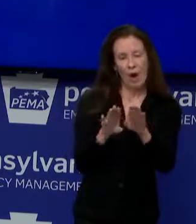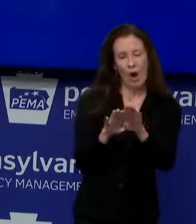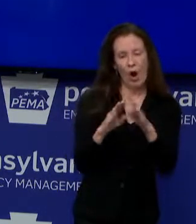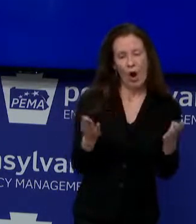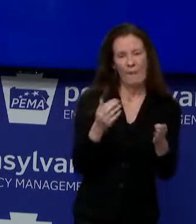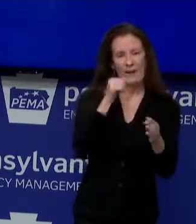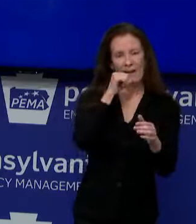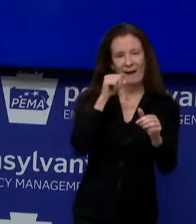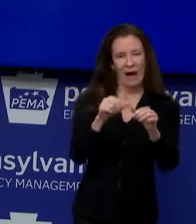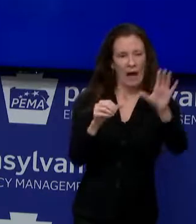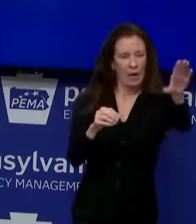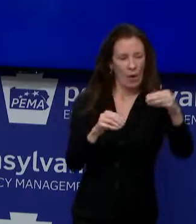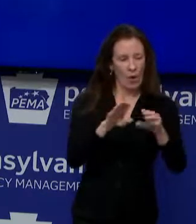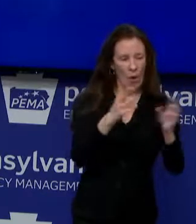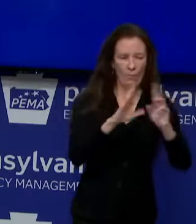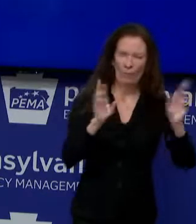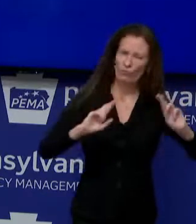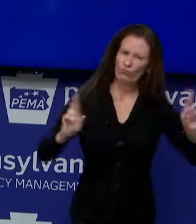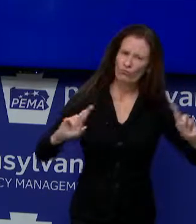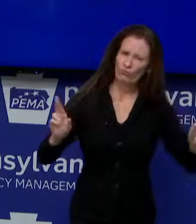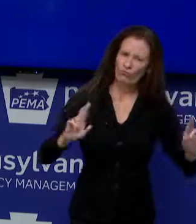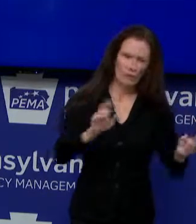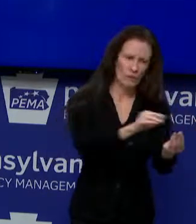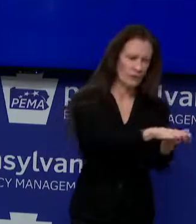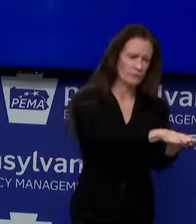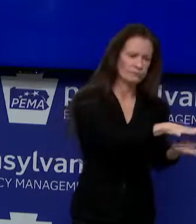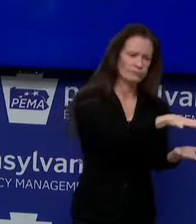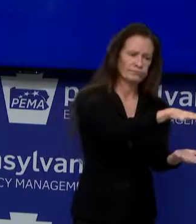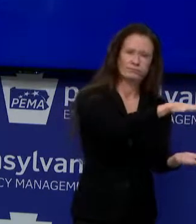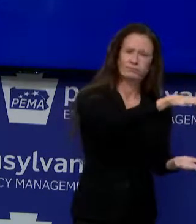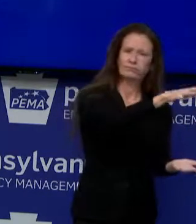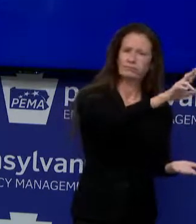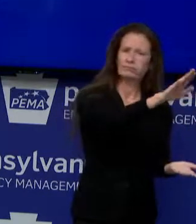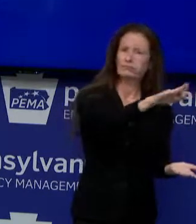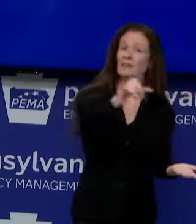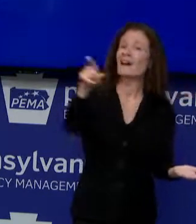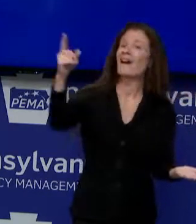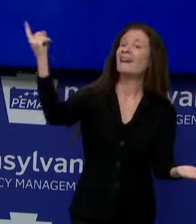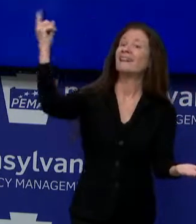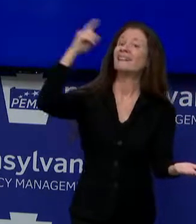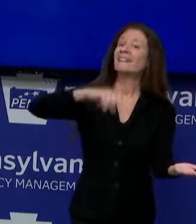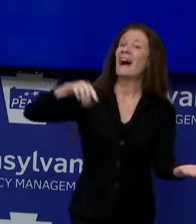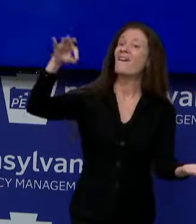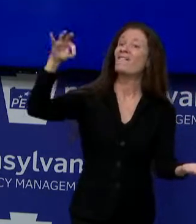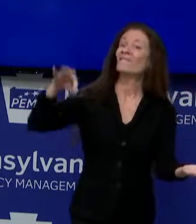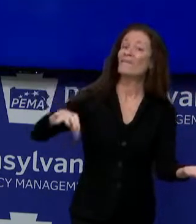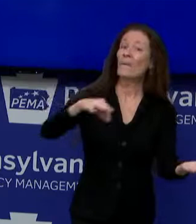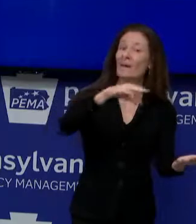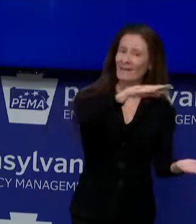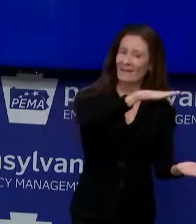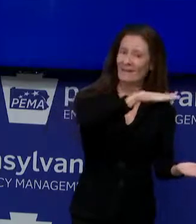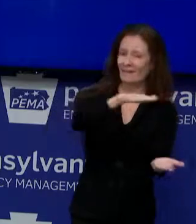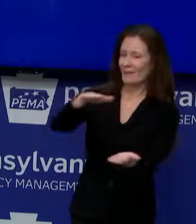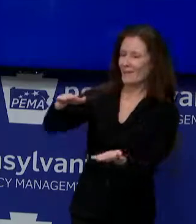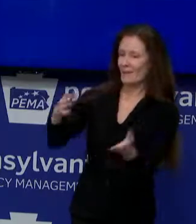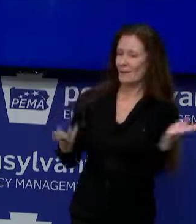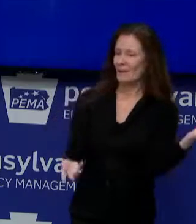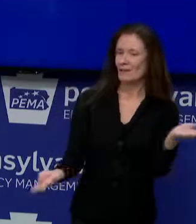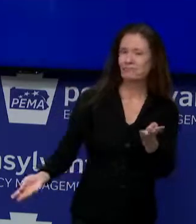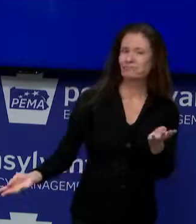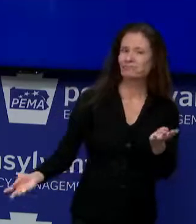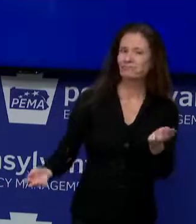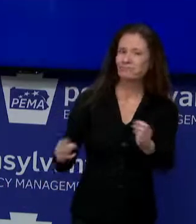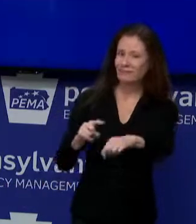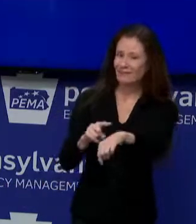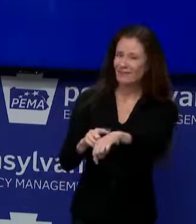of votes, but in helping to, maintain and restore the integrity of the process.